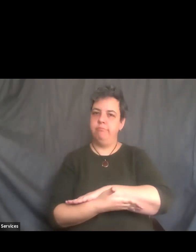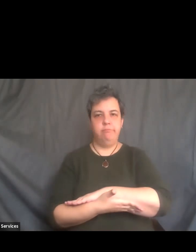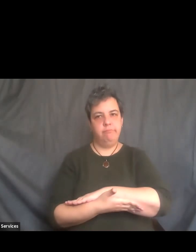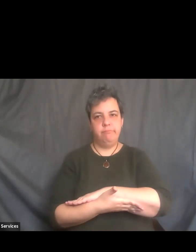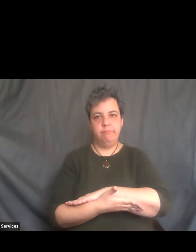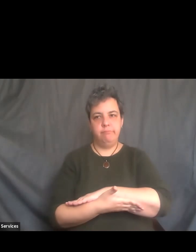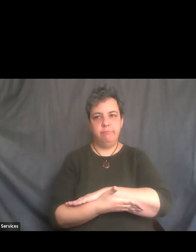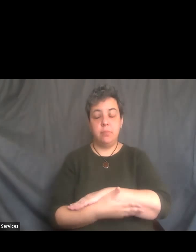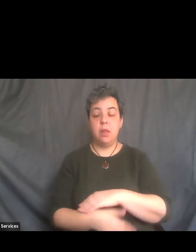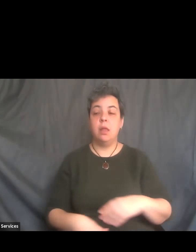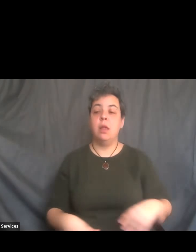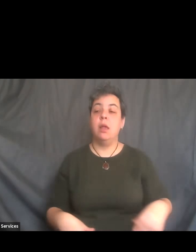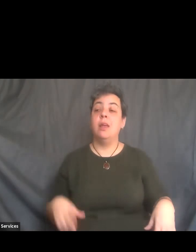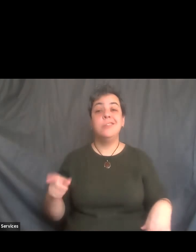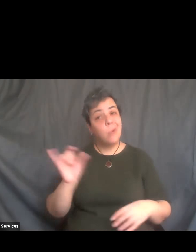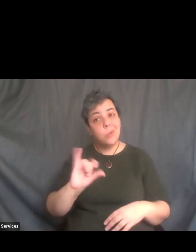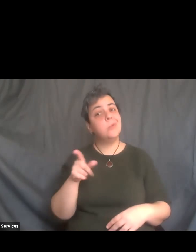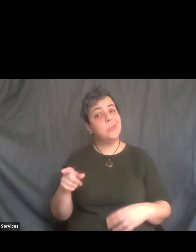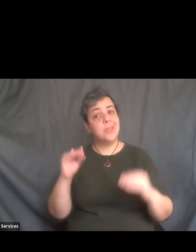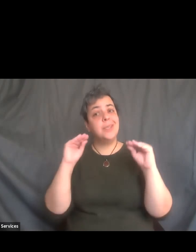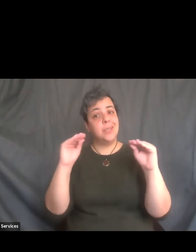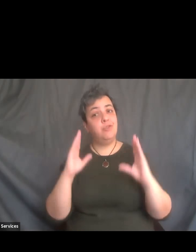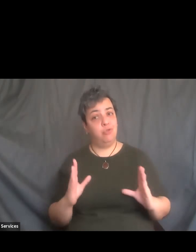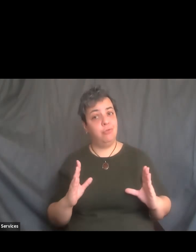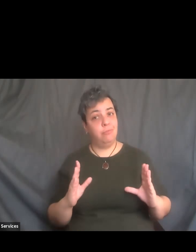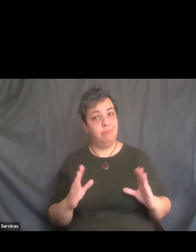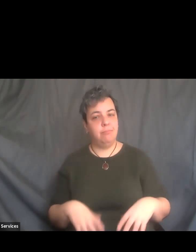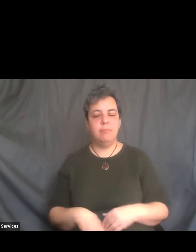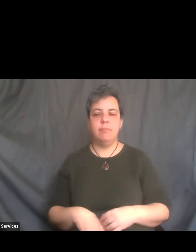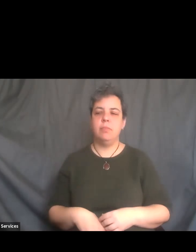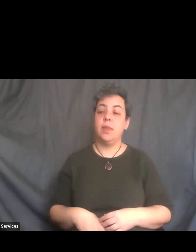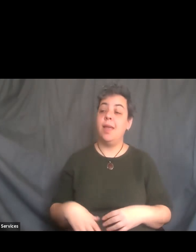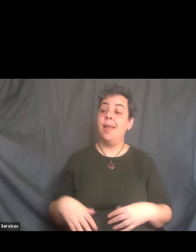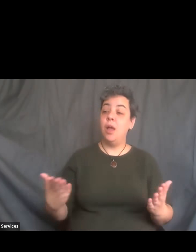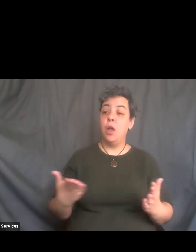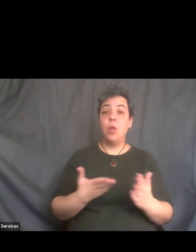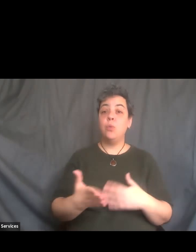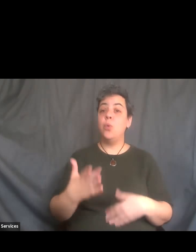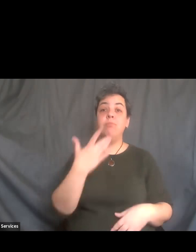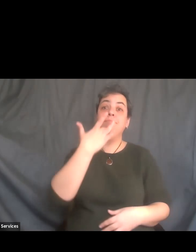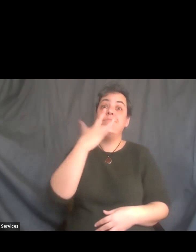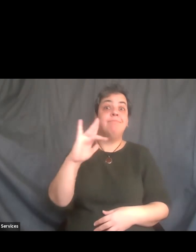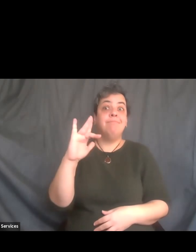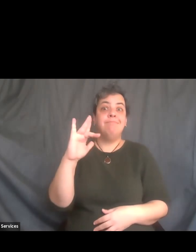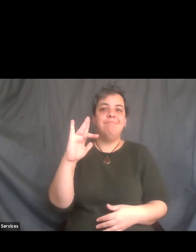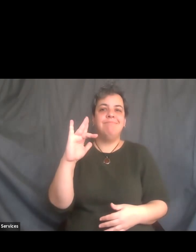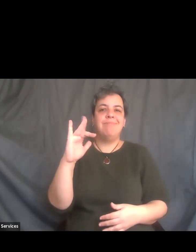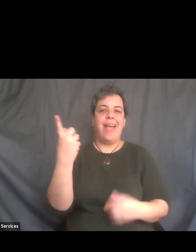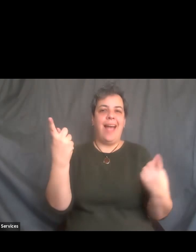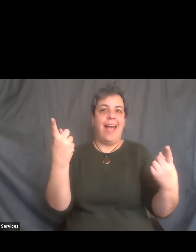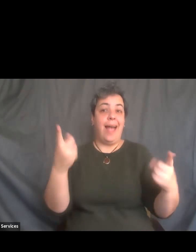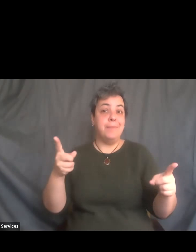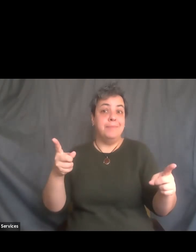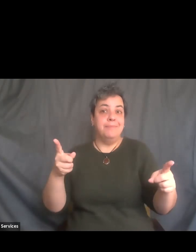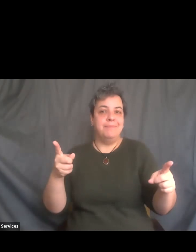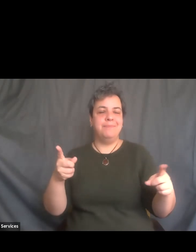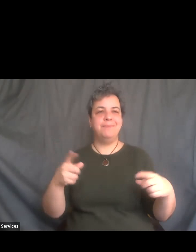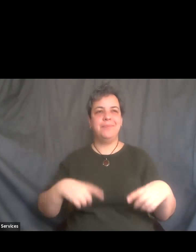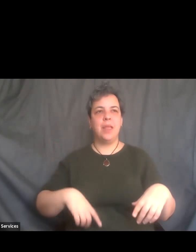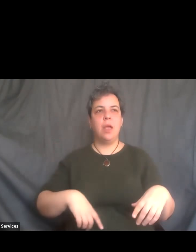of the Pfizer vaccine when a pharmacy that she knew about had some extra doses at the end of the day. That